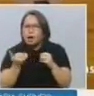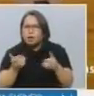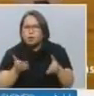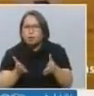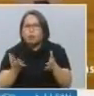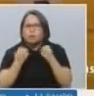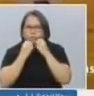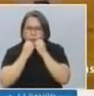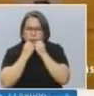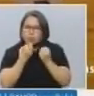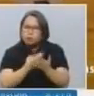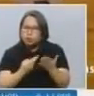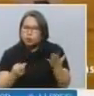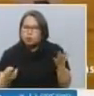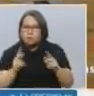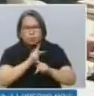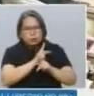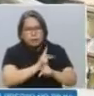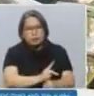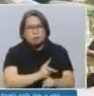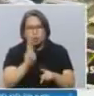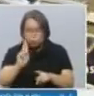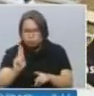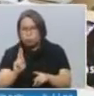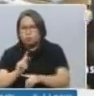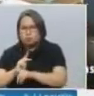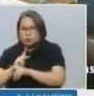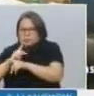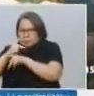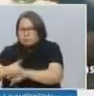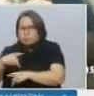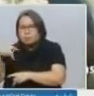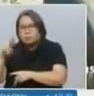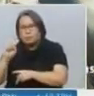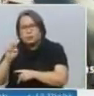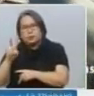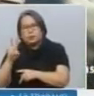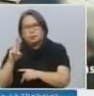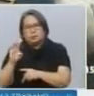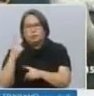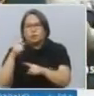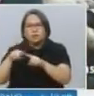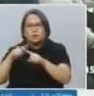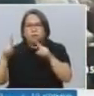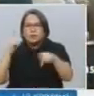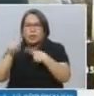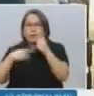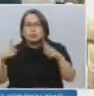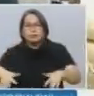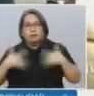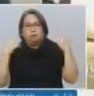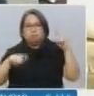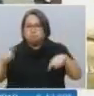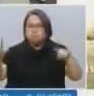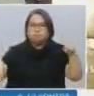our mineral wealth, protection and preservation of our biodiversity, anchored